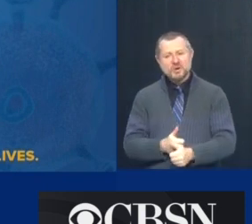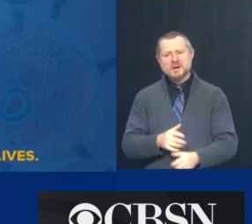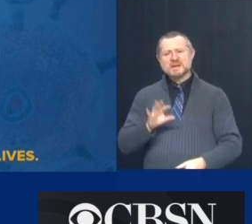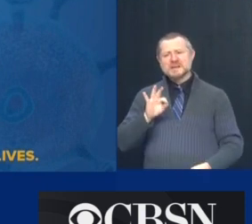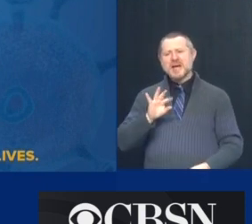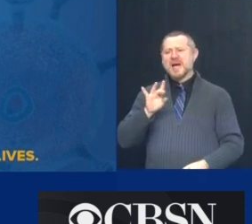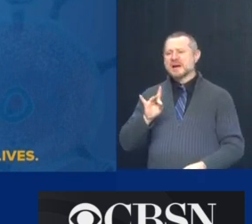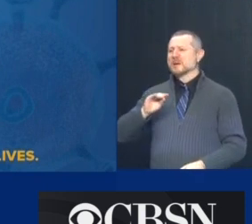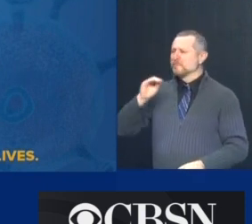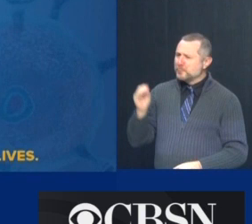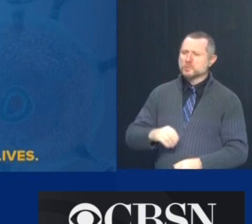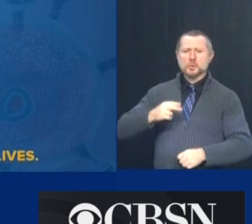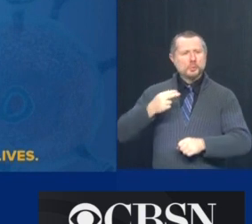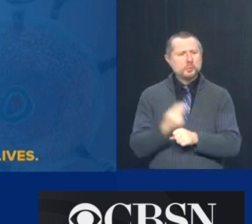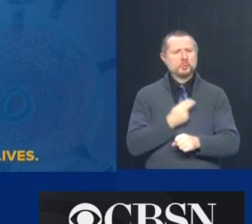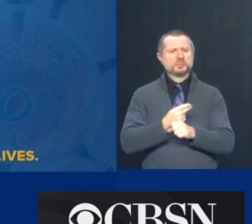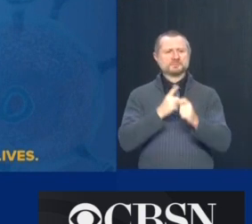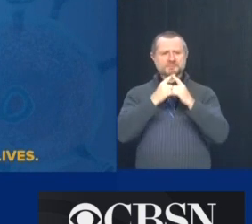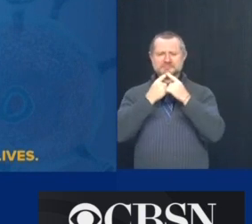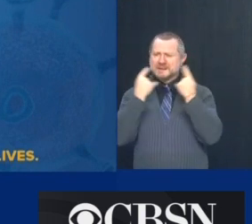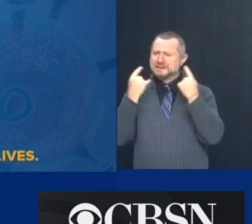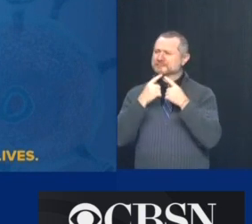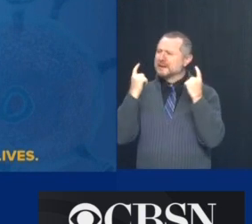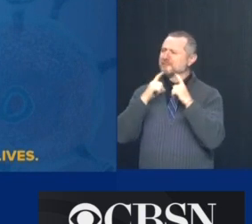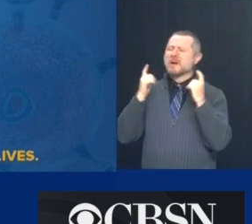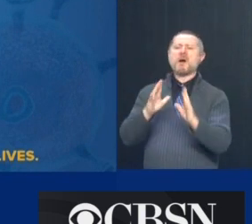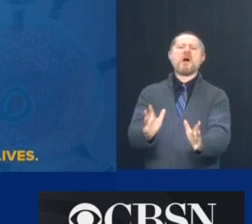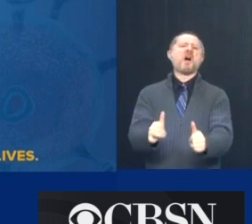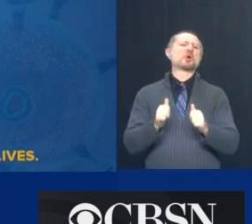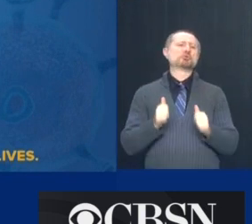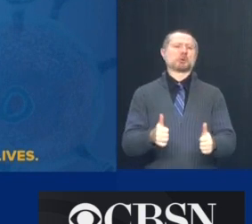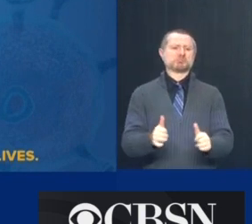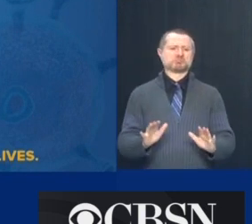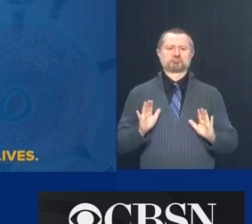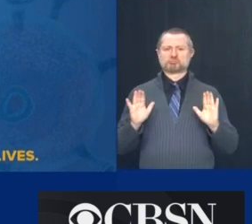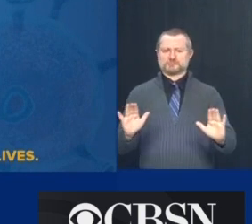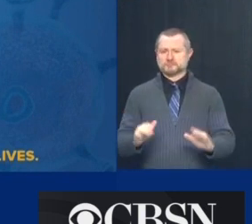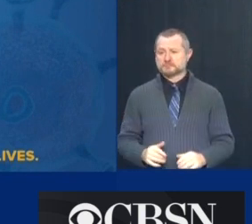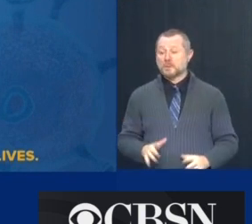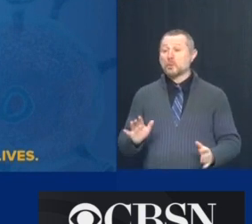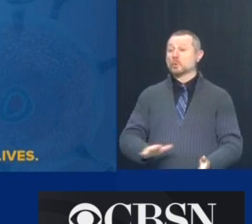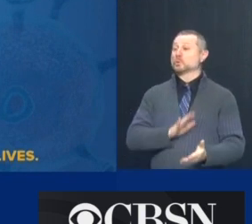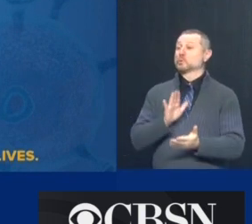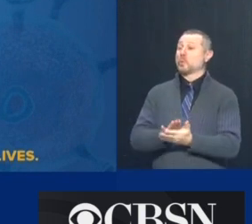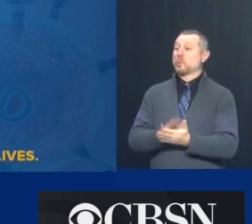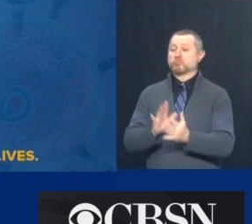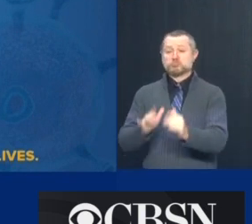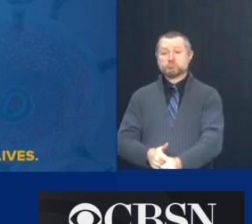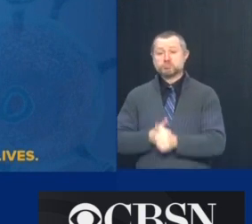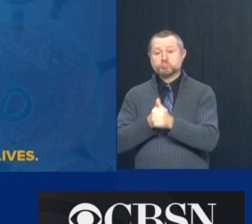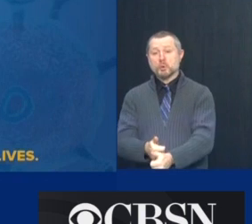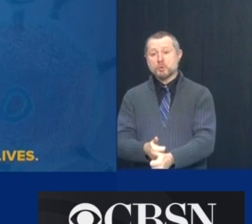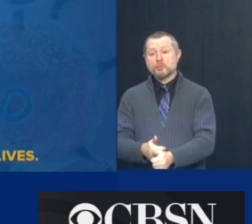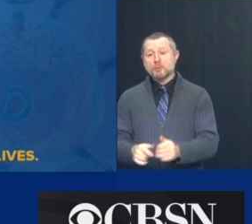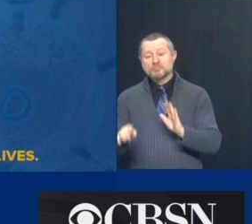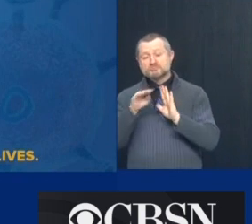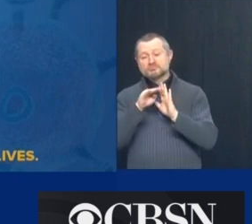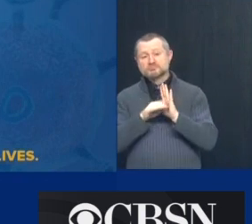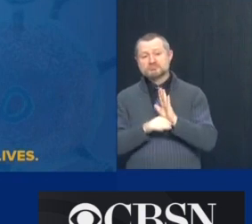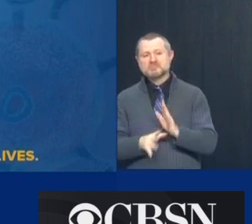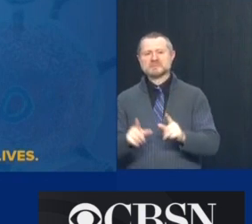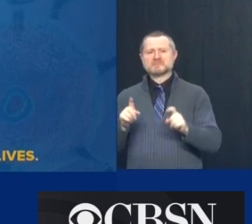Great. And all social action. The school protocols and the school testings,